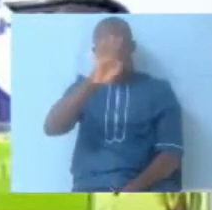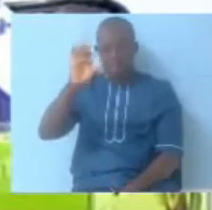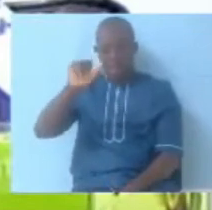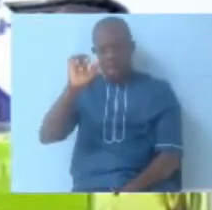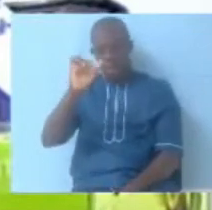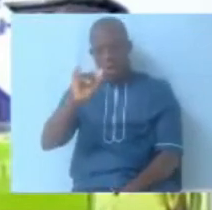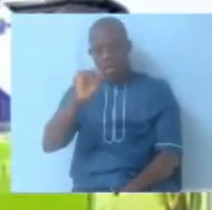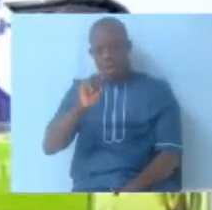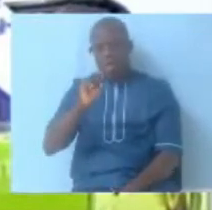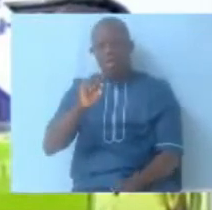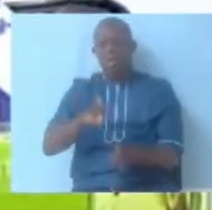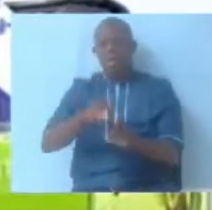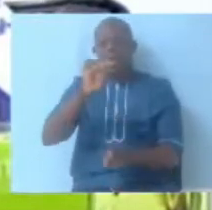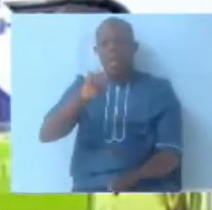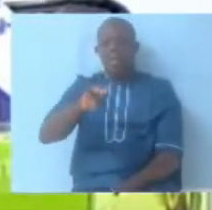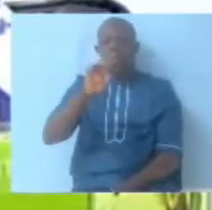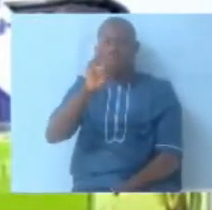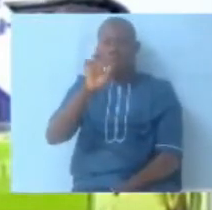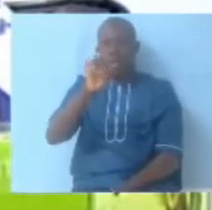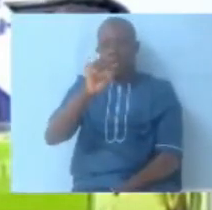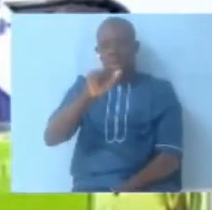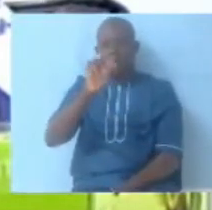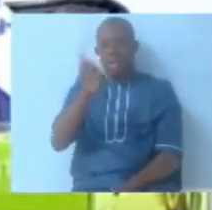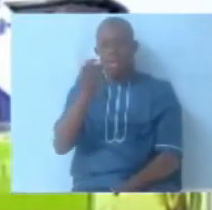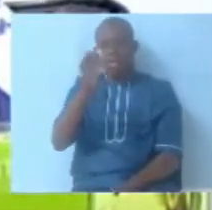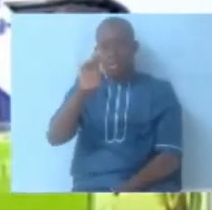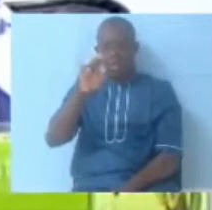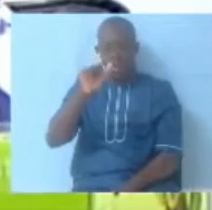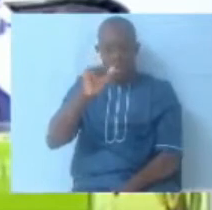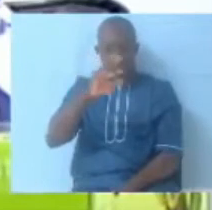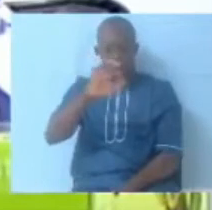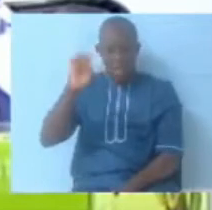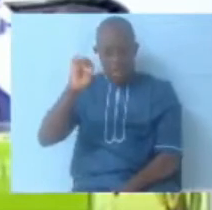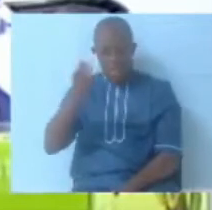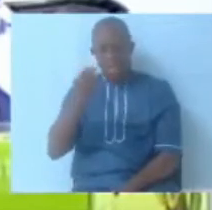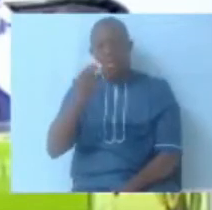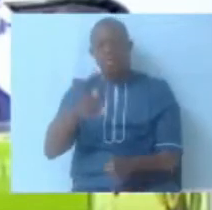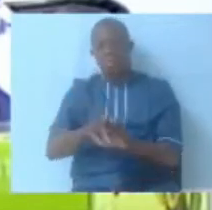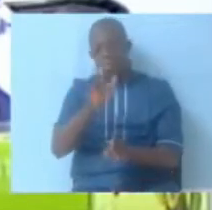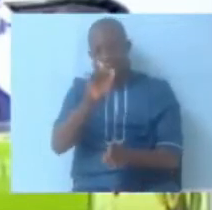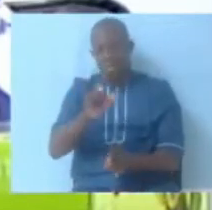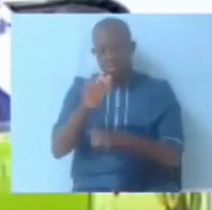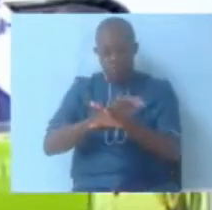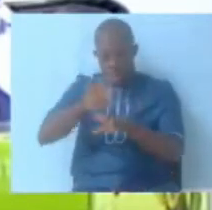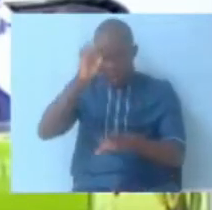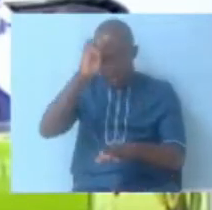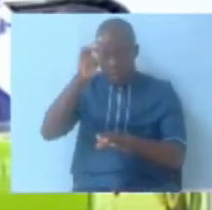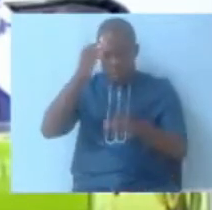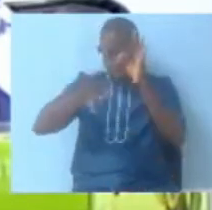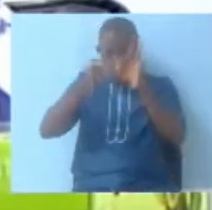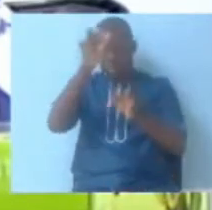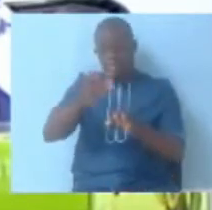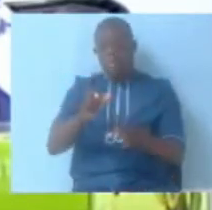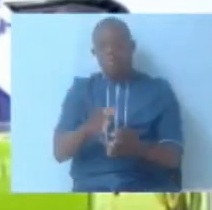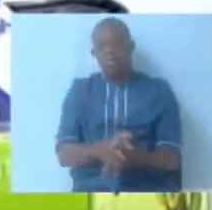Musa Ngari Bite. I sent in the second petition explaining how why I could not have committed